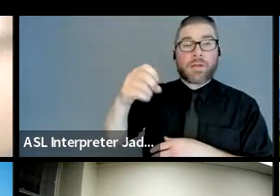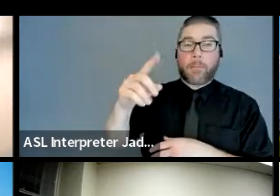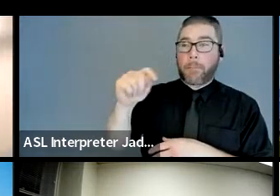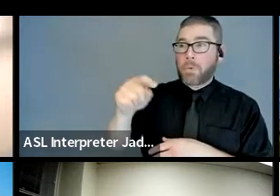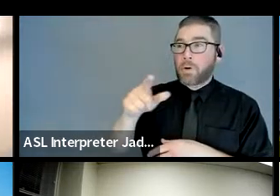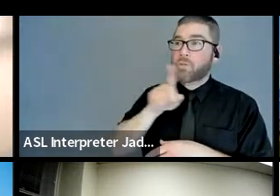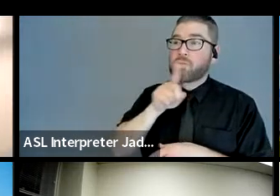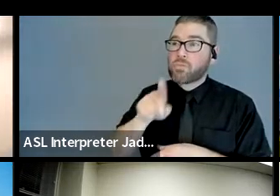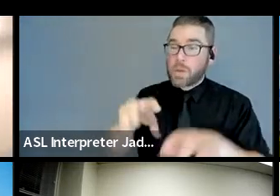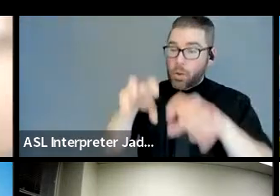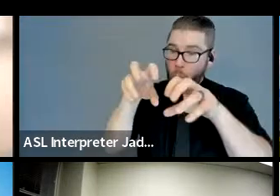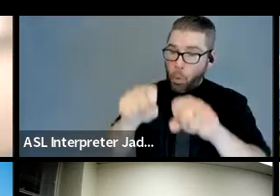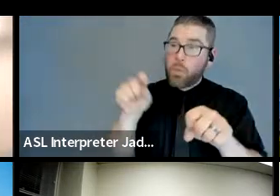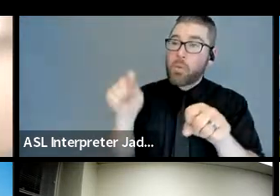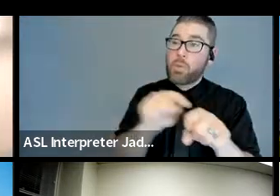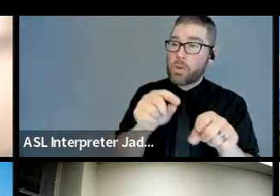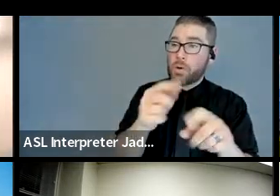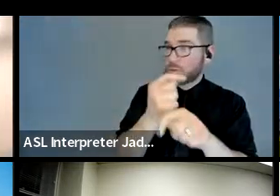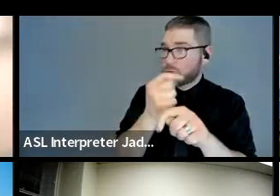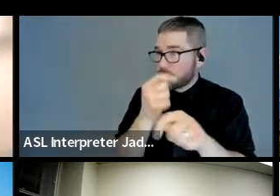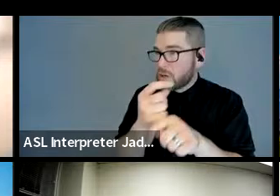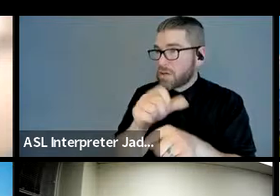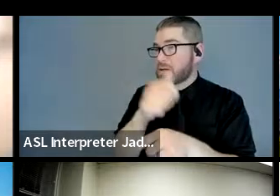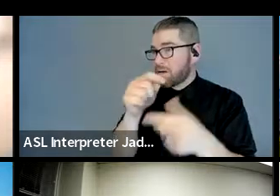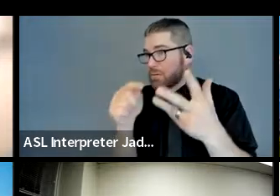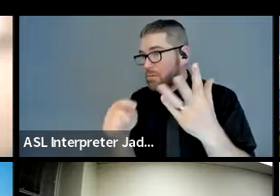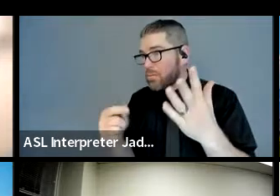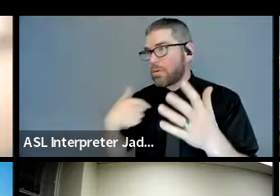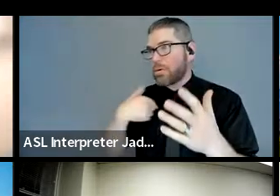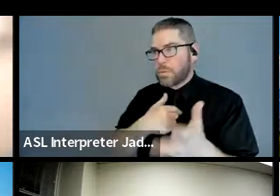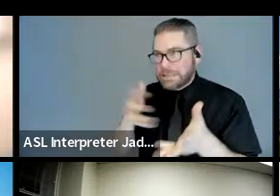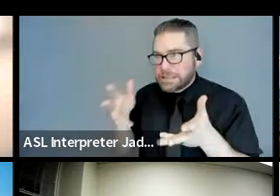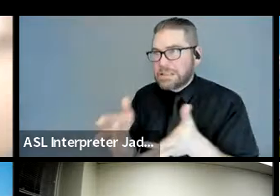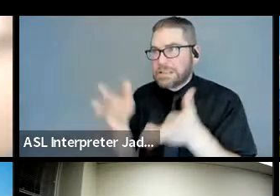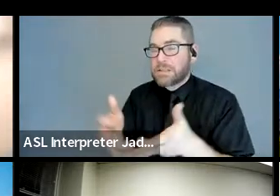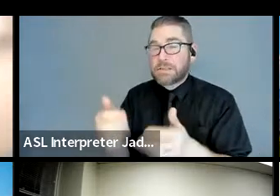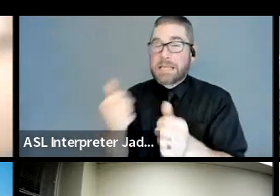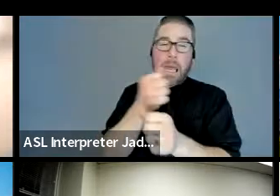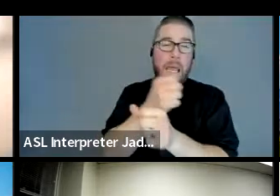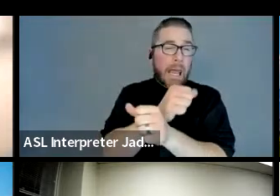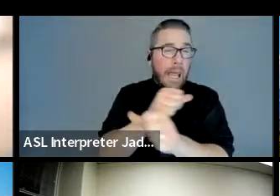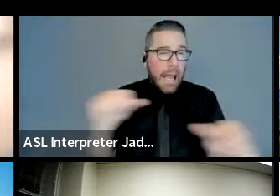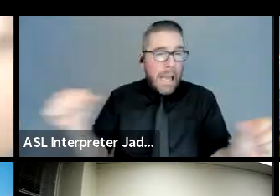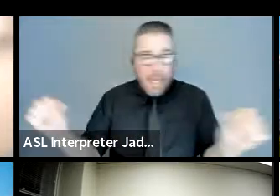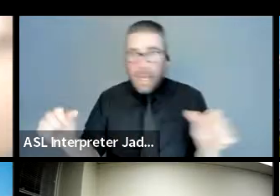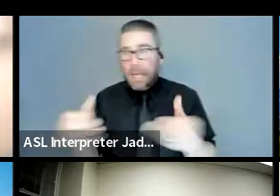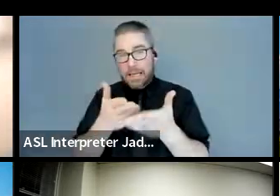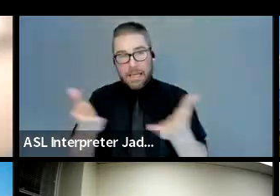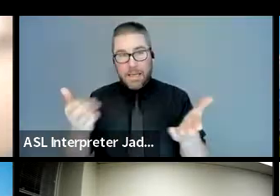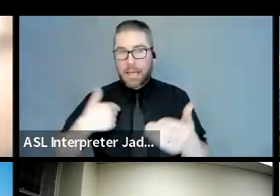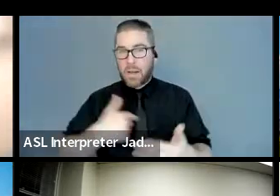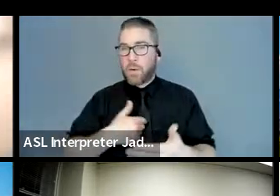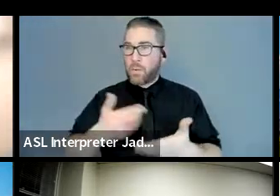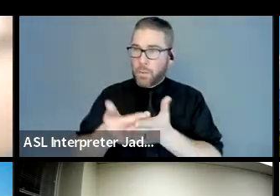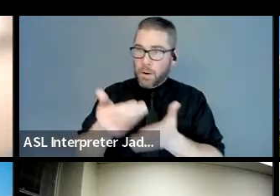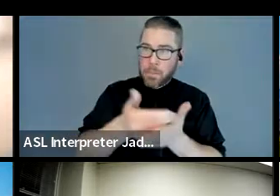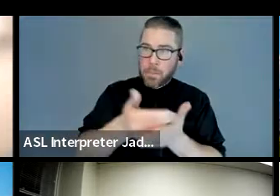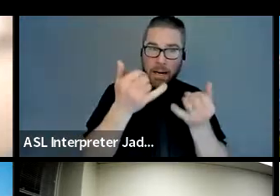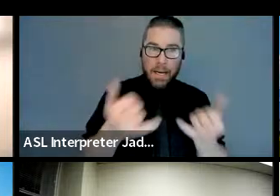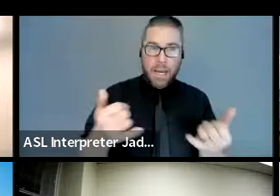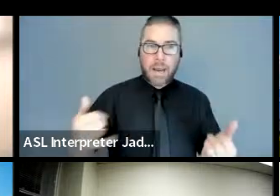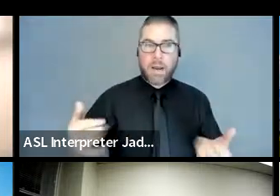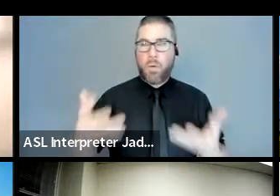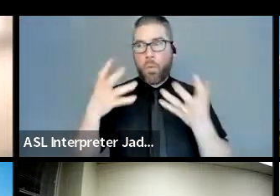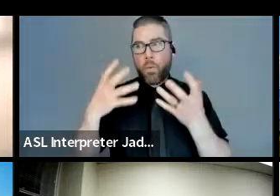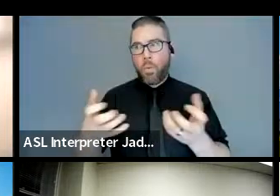by anything we purchase now, if it's feasible to purchase zero emission. And for a lot of the equipment that we own,